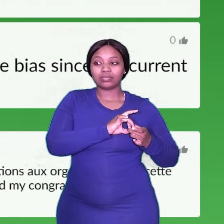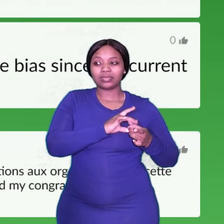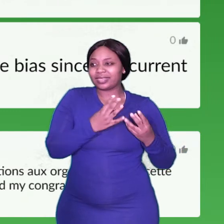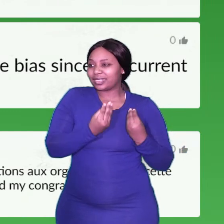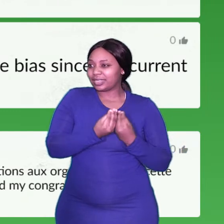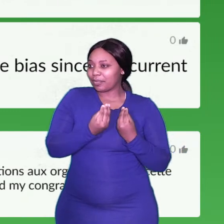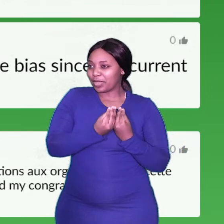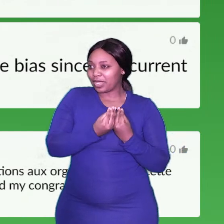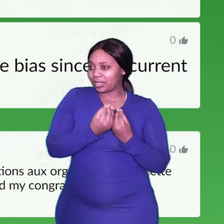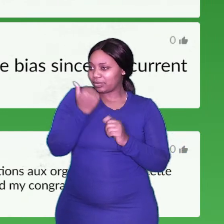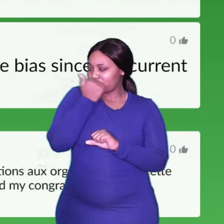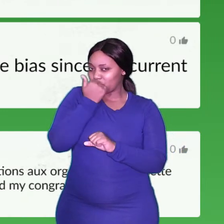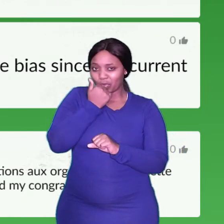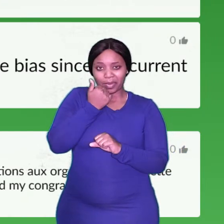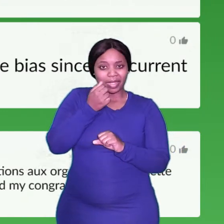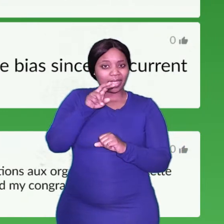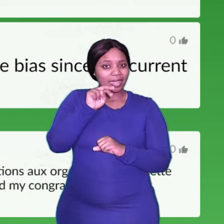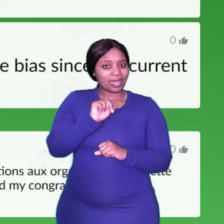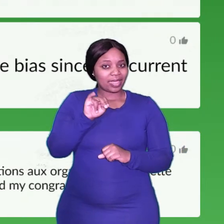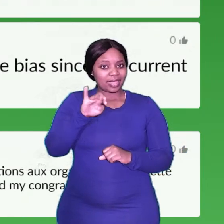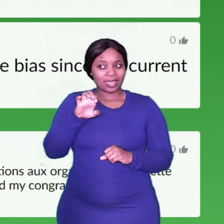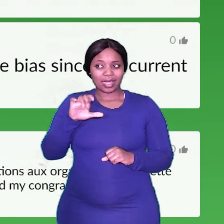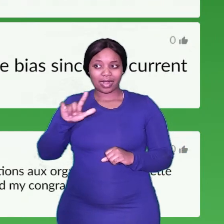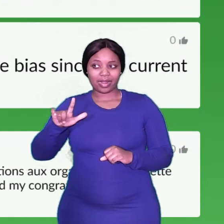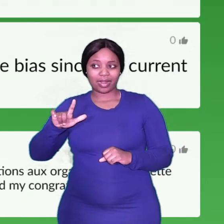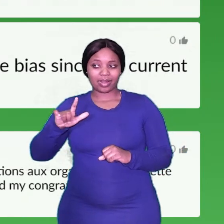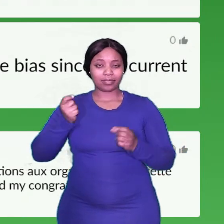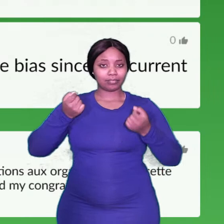Something. Sorry, Neil.